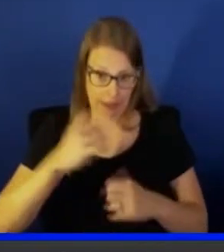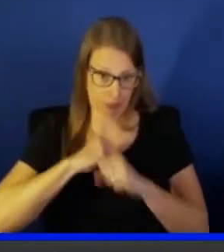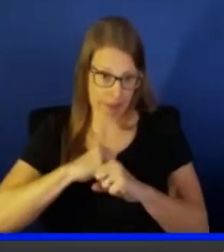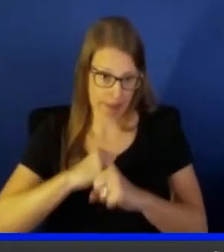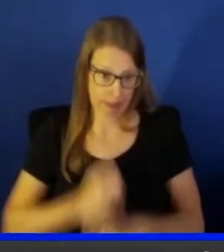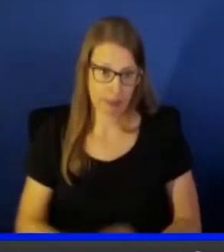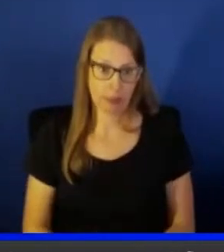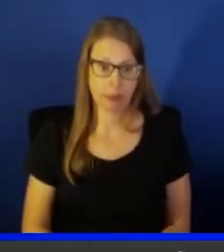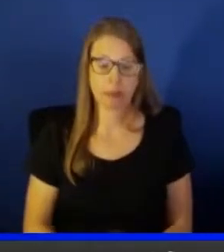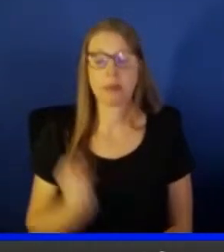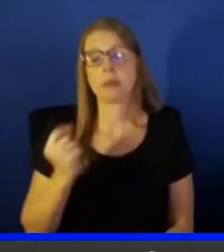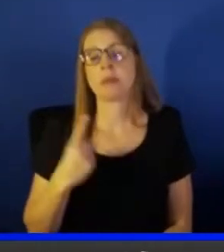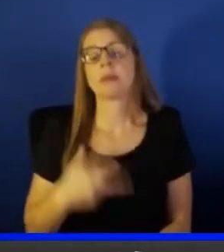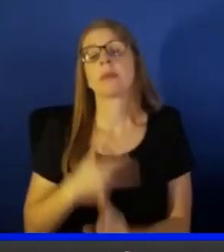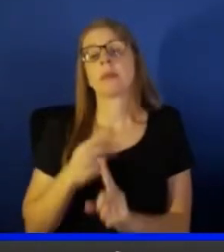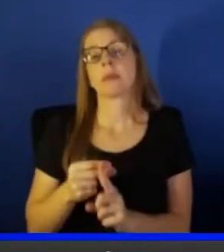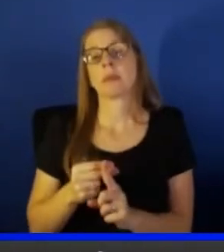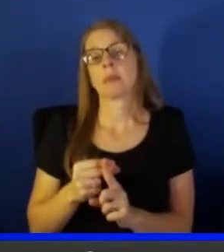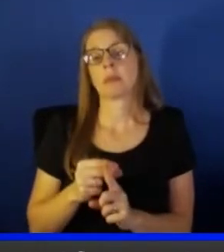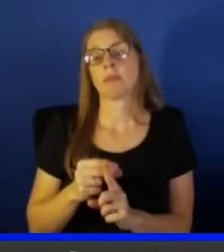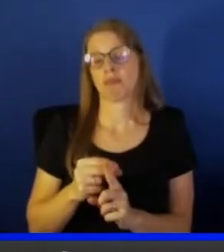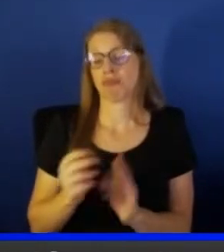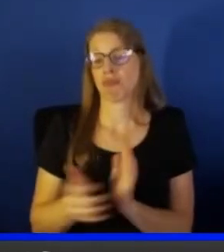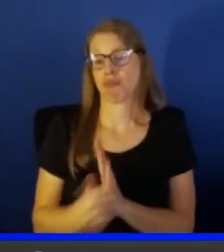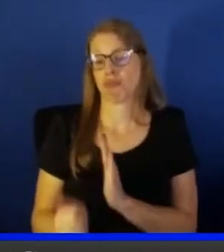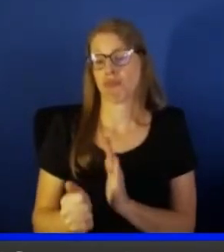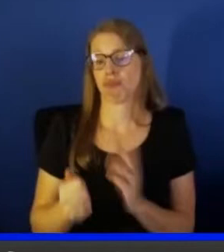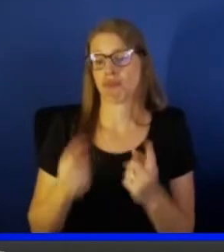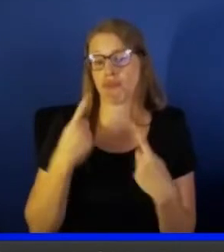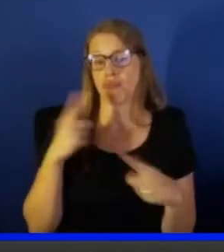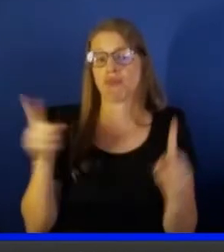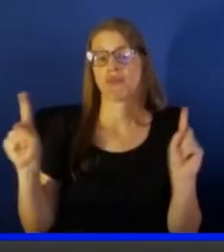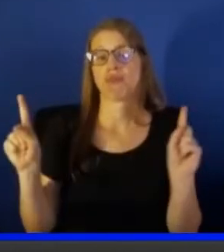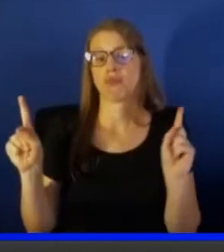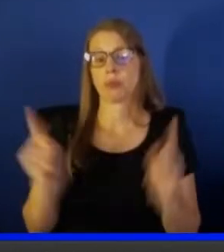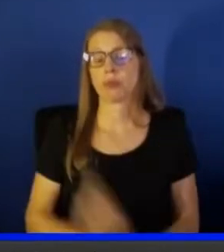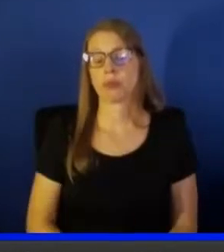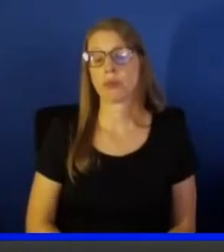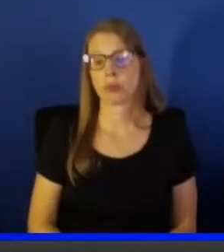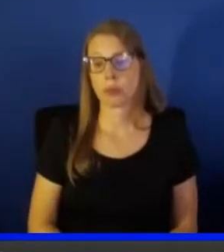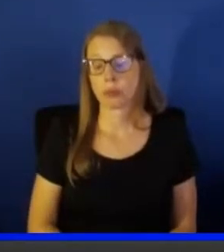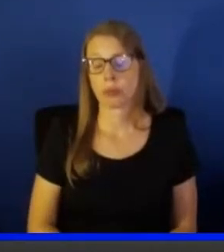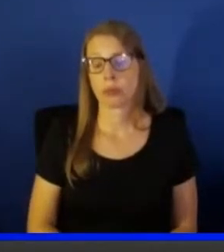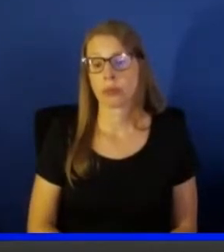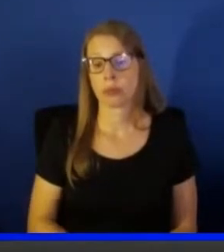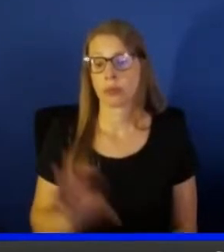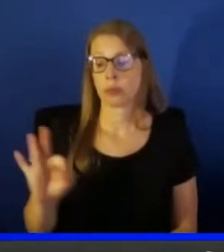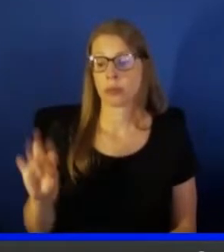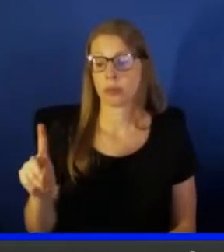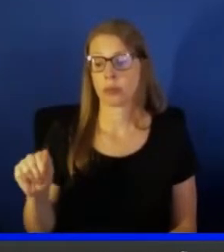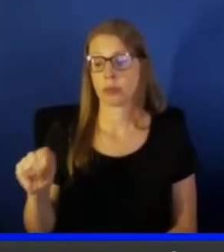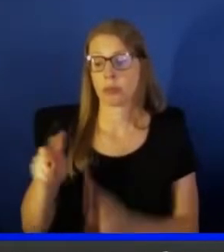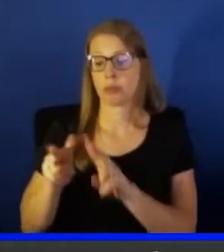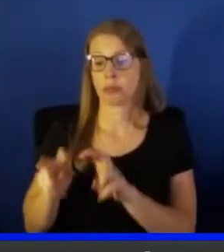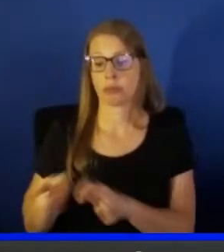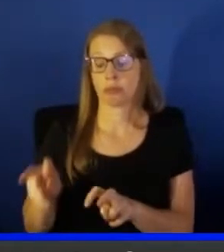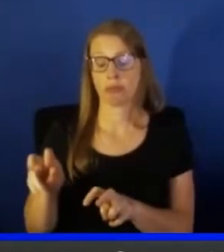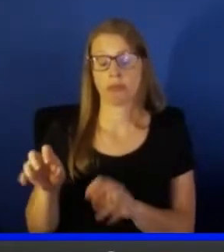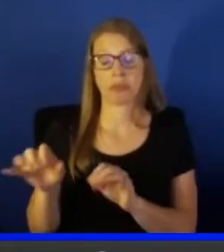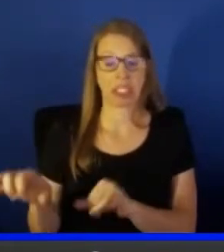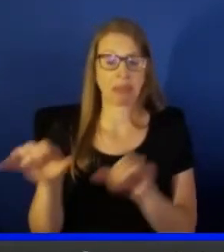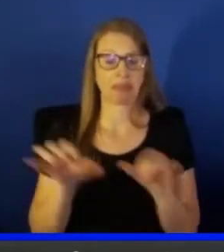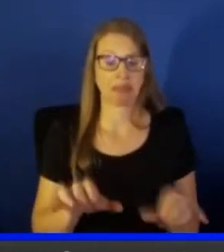continue to do that very well. This is what we will be looking at, or what the FDA will be looking at also with the